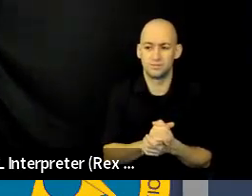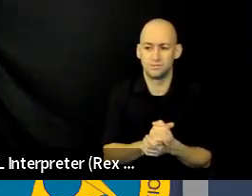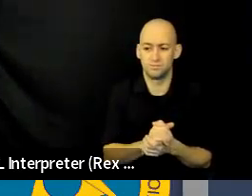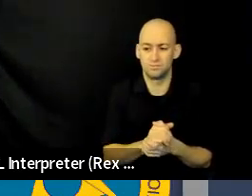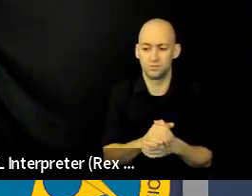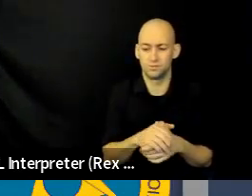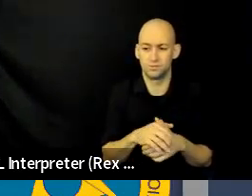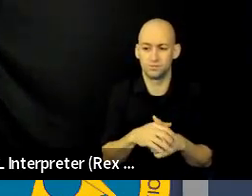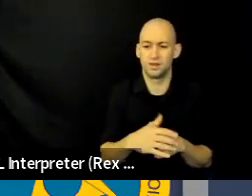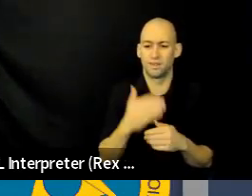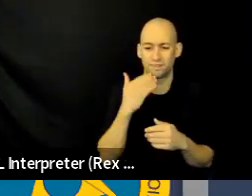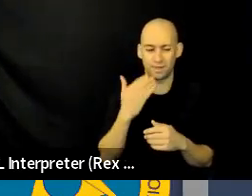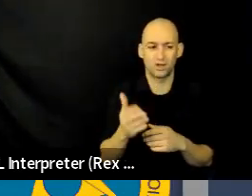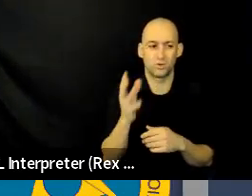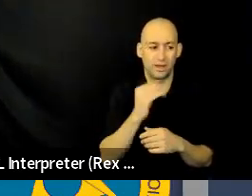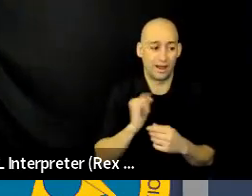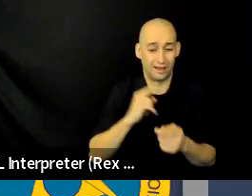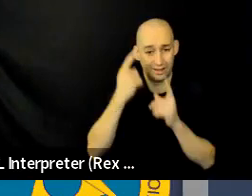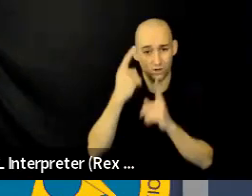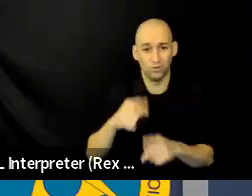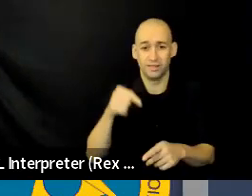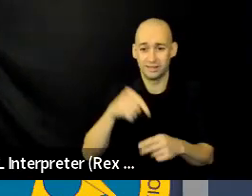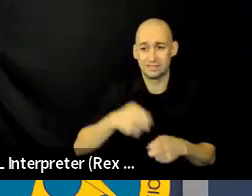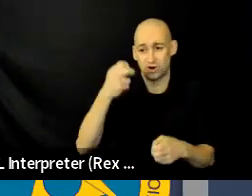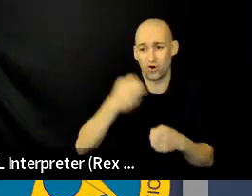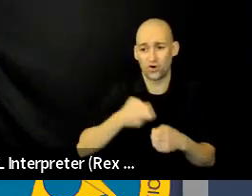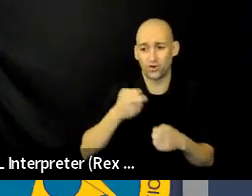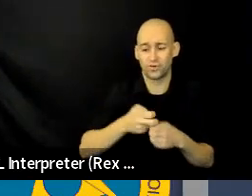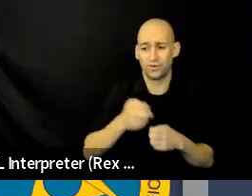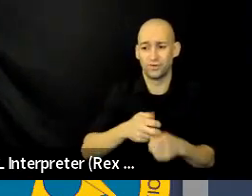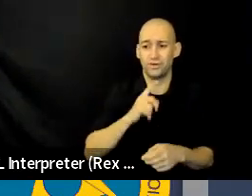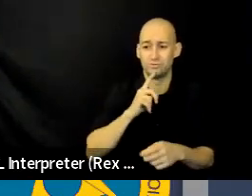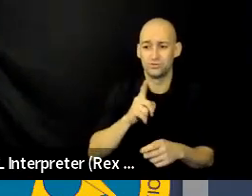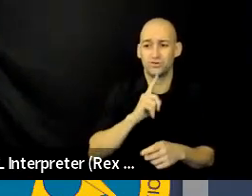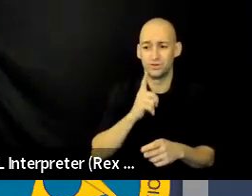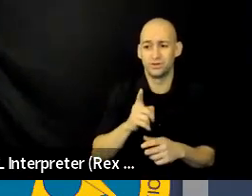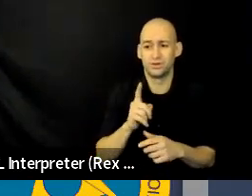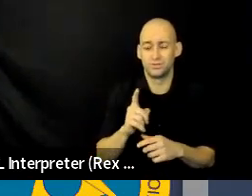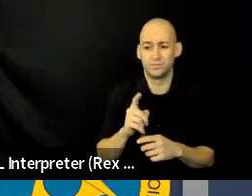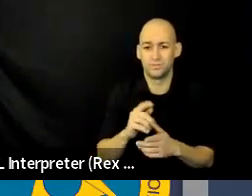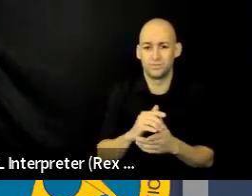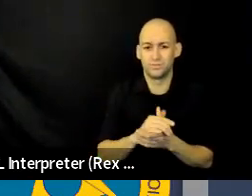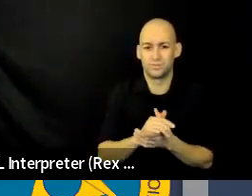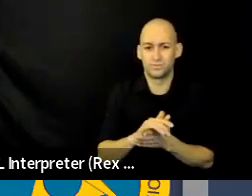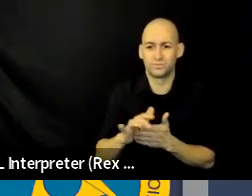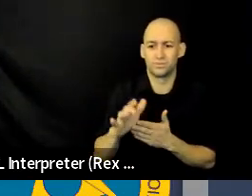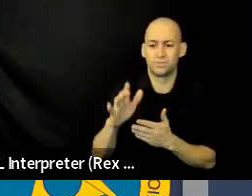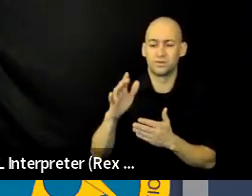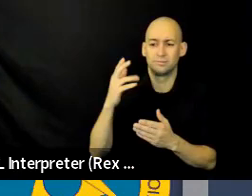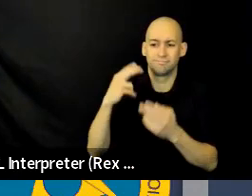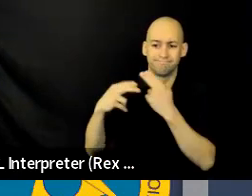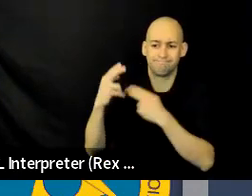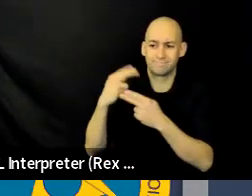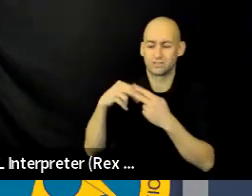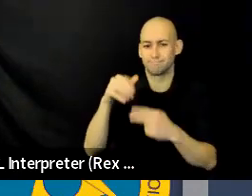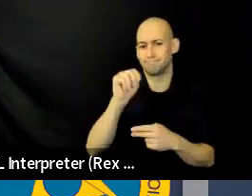Yeah, and thank you. And I agree. This is difficult. Certainly, the story from Mr.